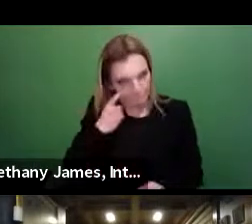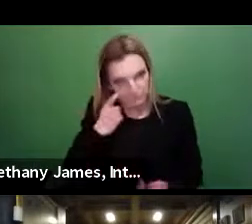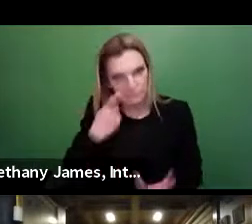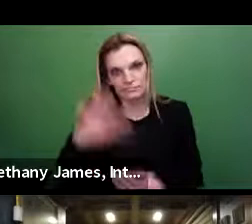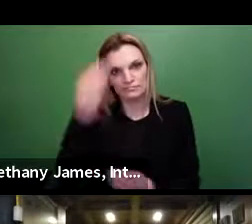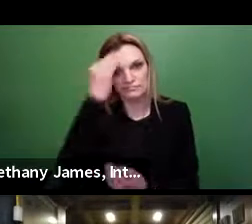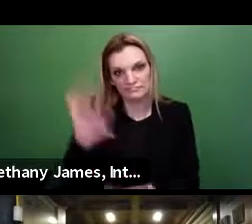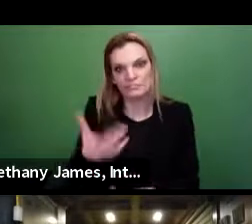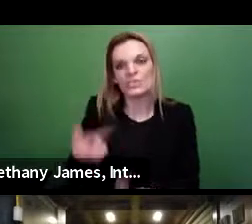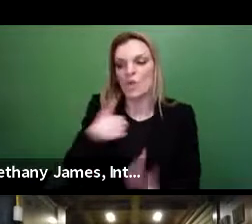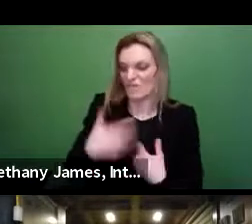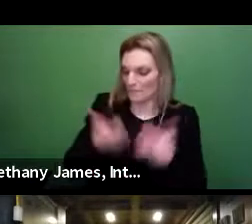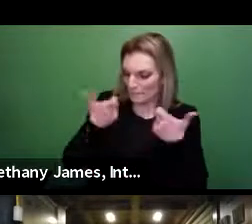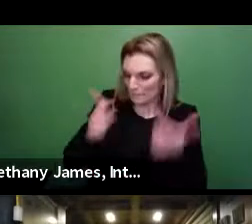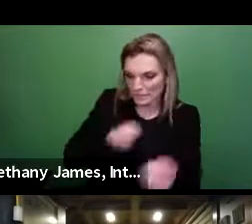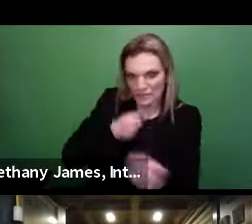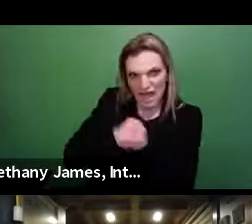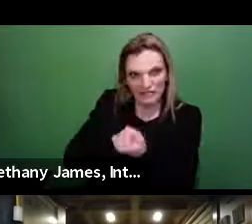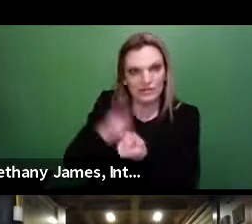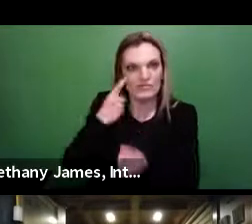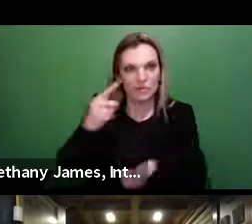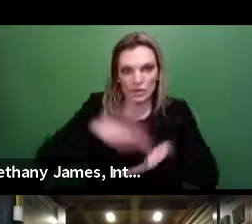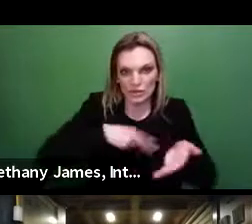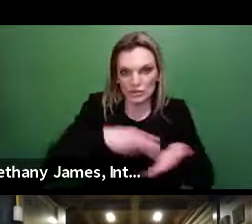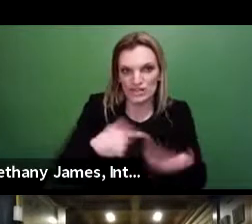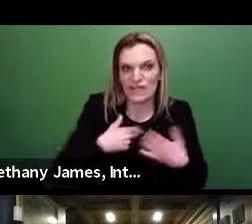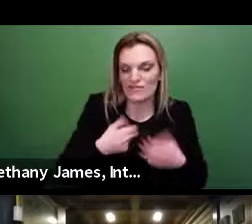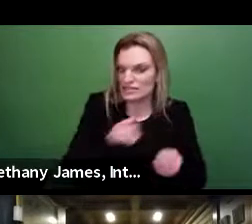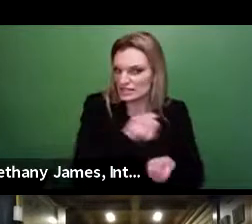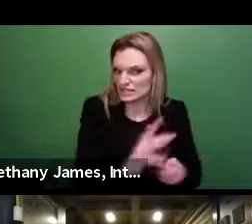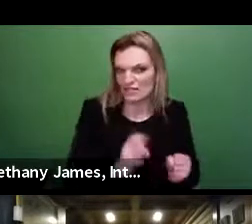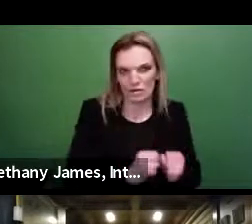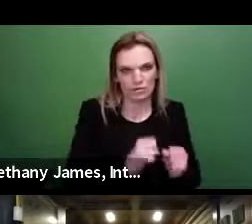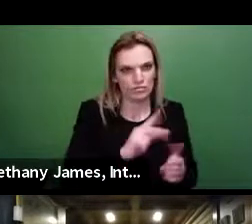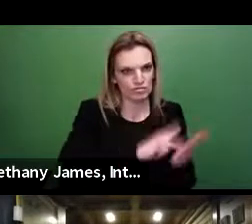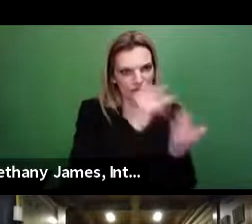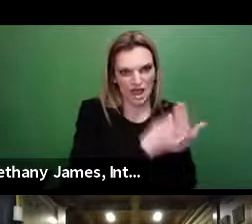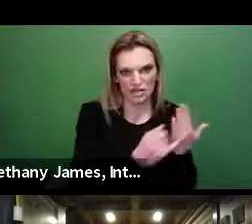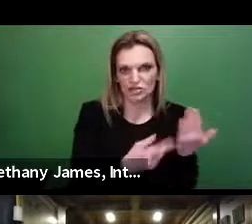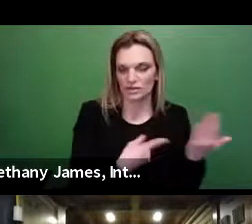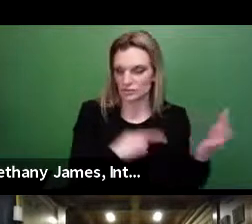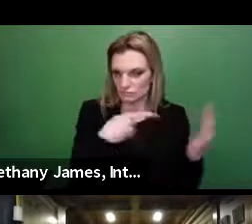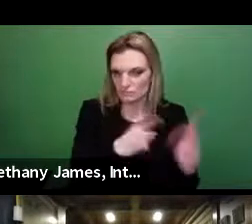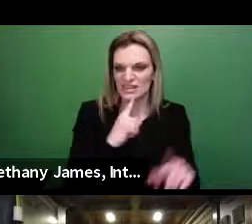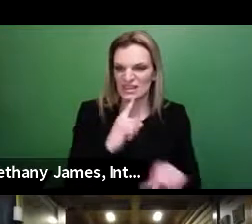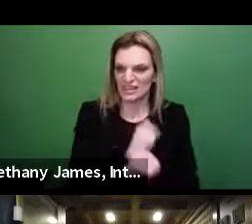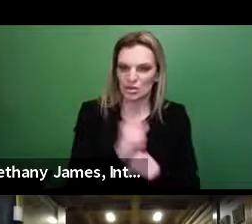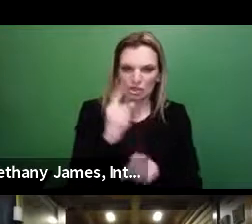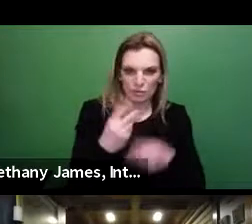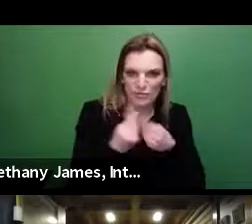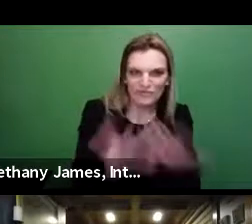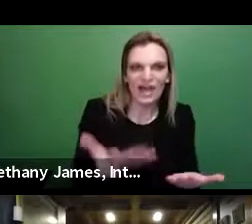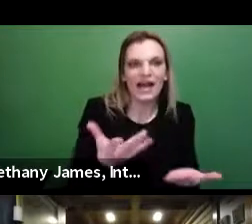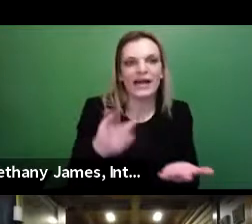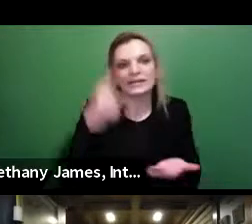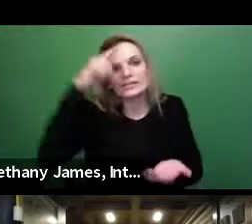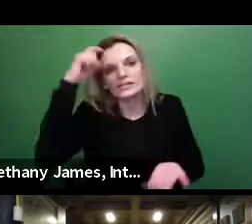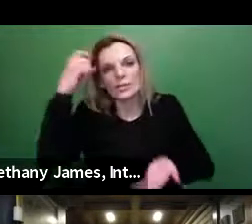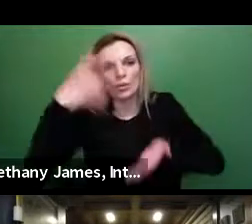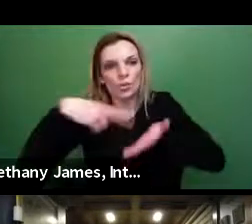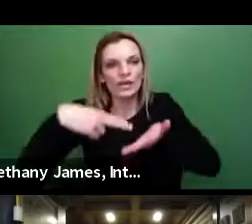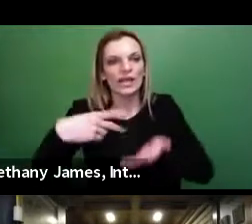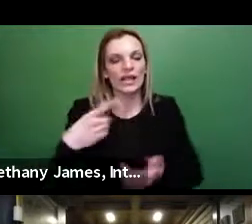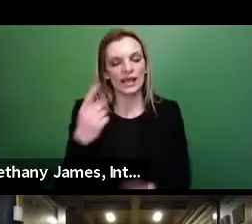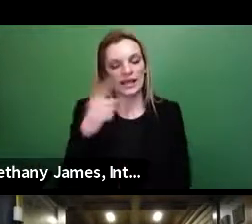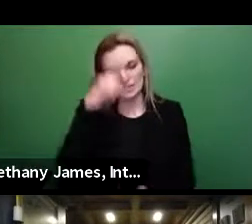and advocate. And I have done several projects and initiatives where literally just providing summer reading and summer activities for the